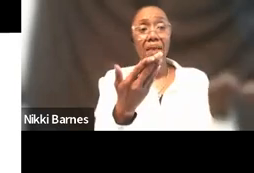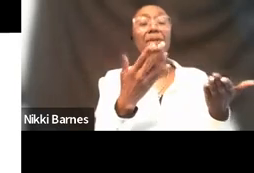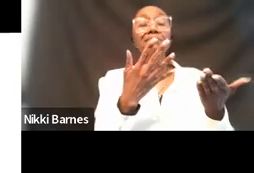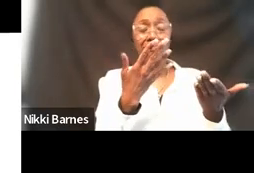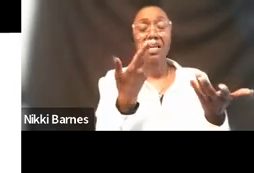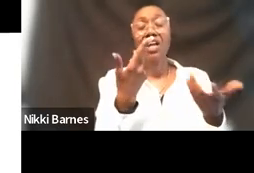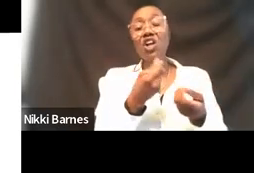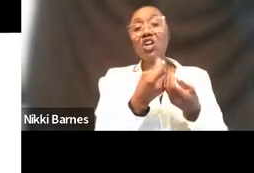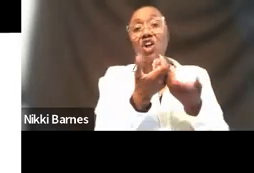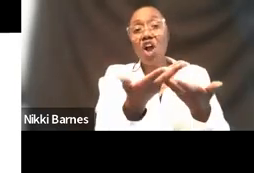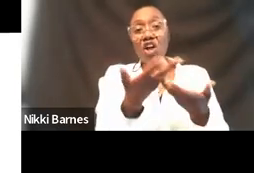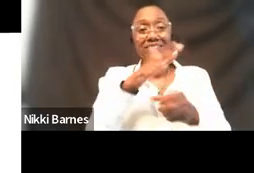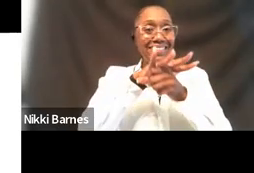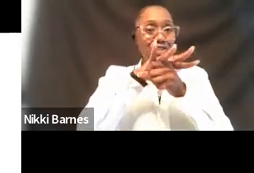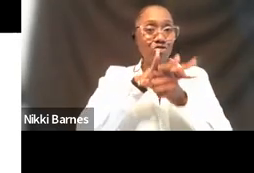It just looks differently in children.